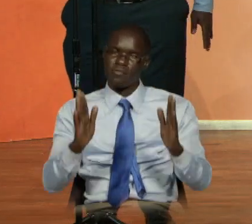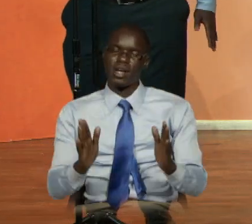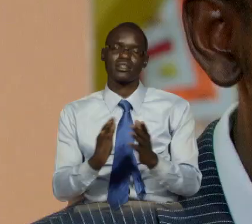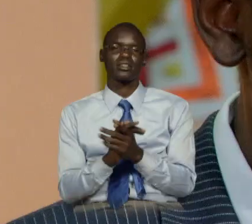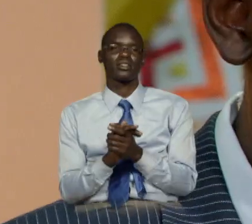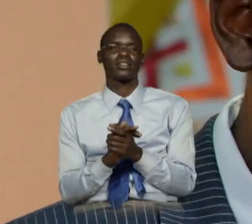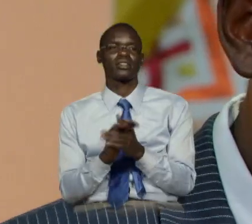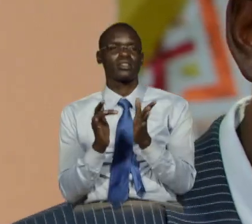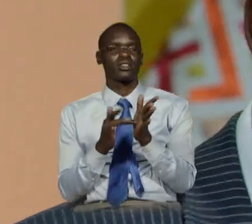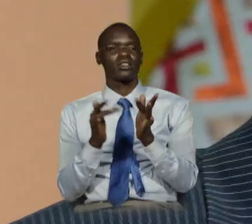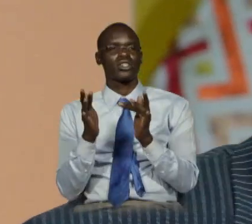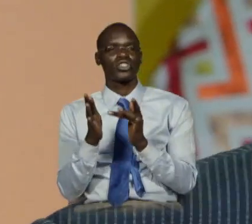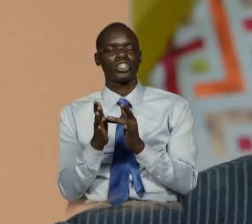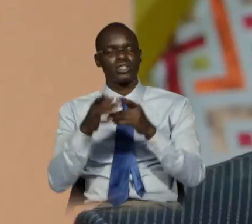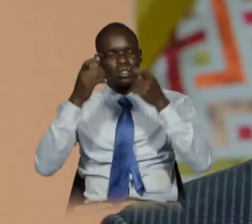Into the fold of my Redeemer,